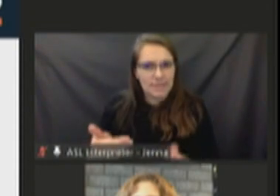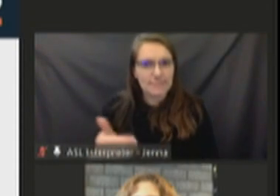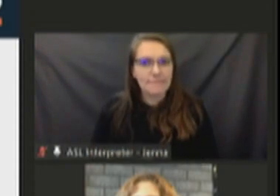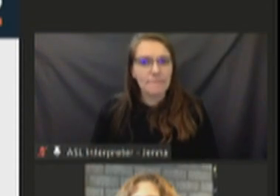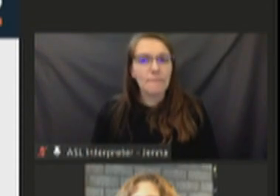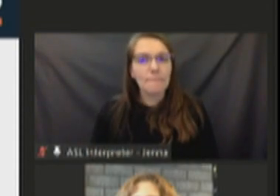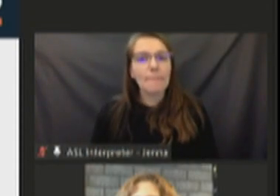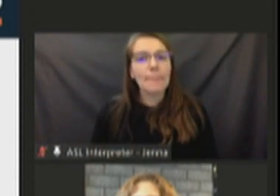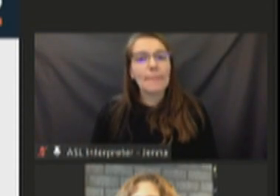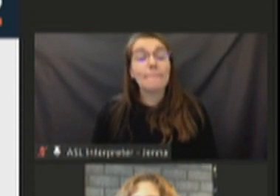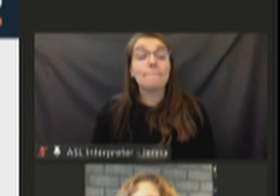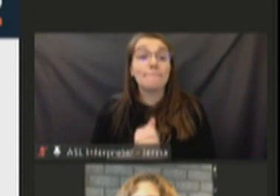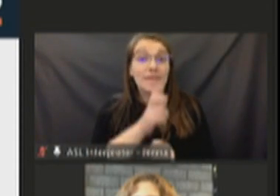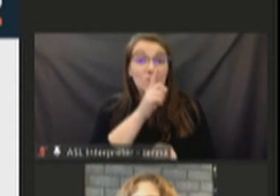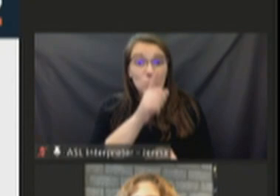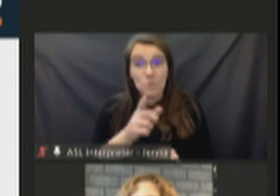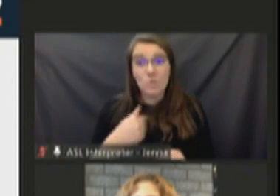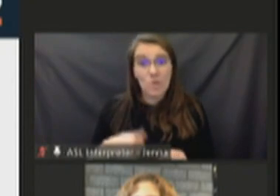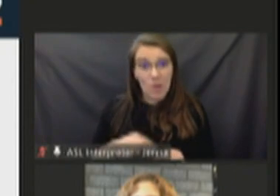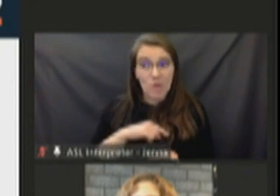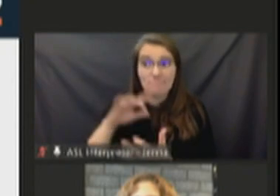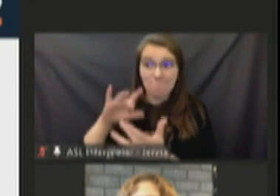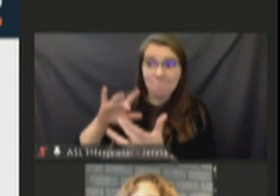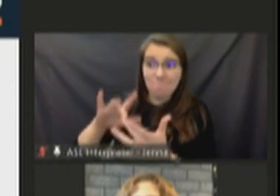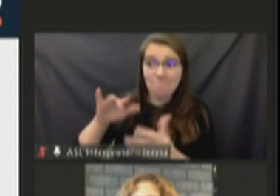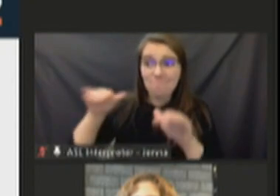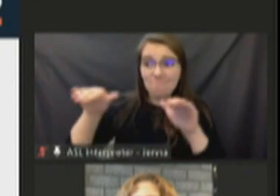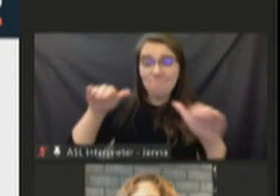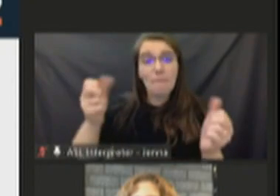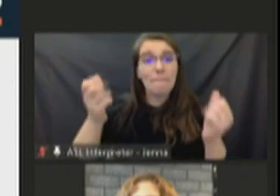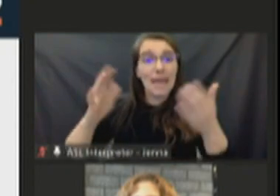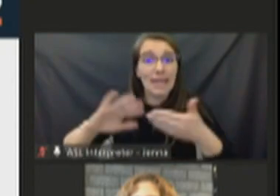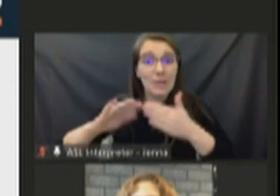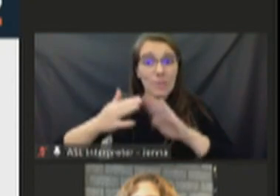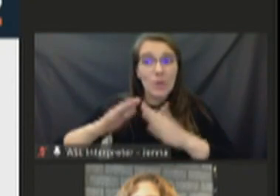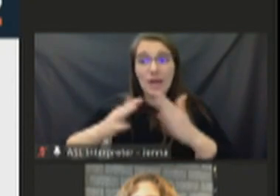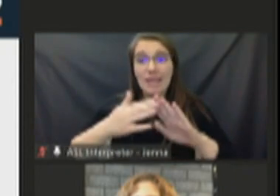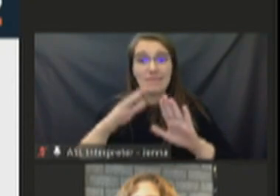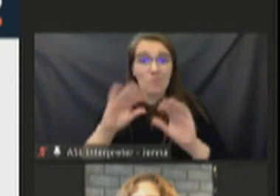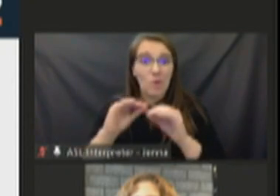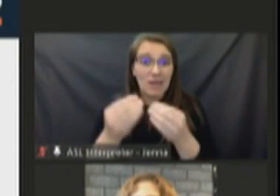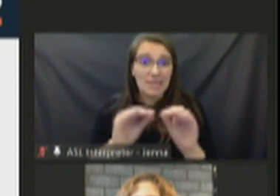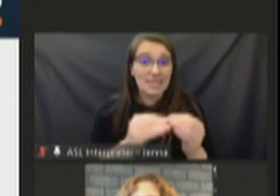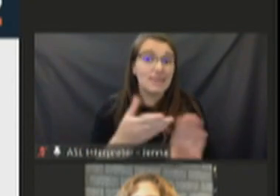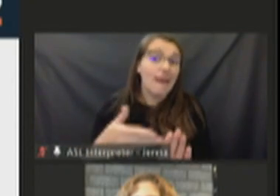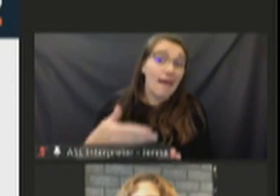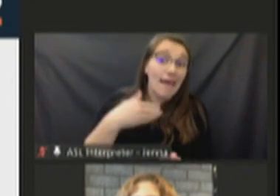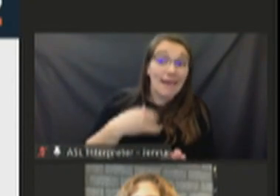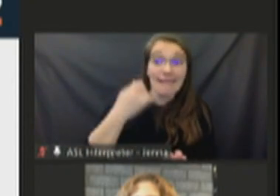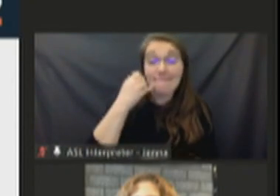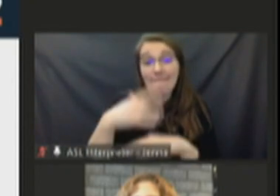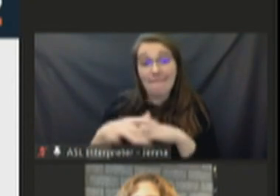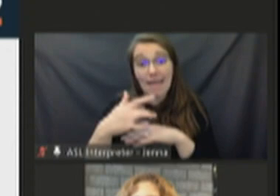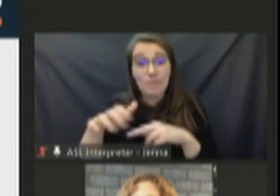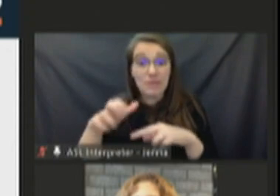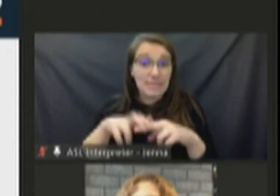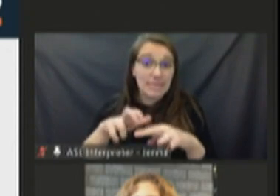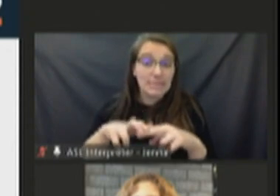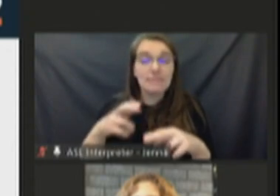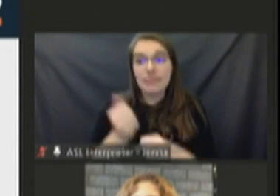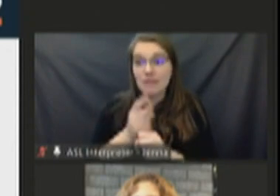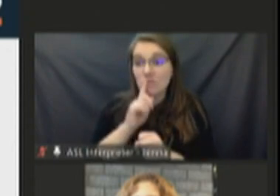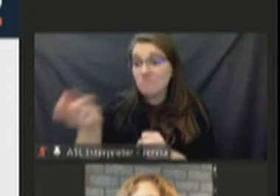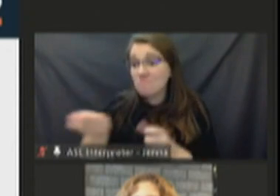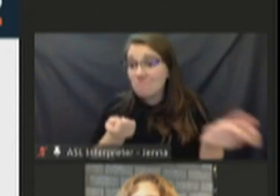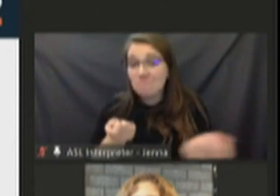We are reaching out to as many community organizations as possible ahead of time when positions do open up to make sure that we're bringing in more people,